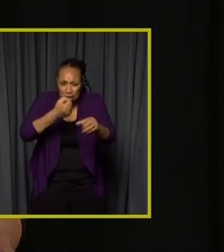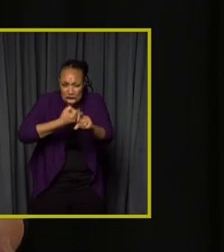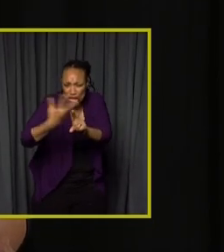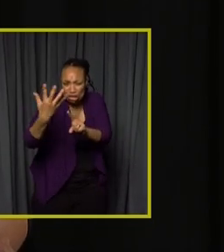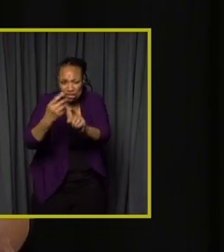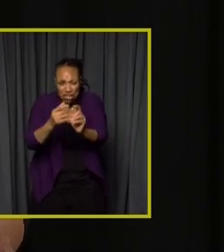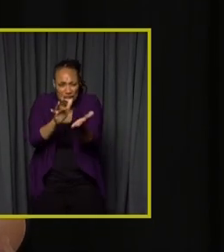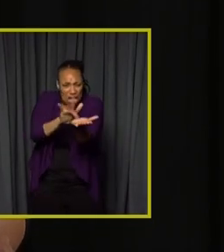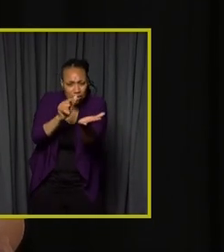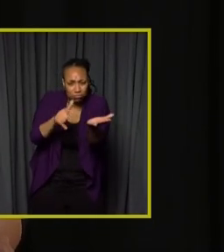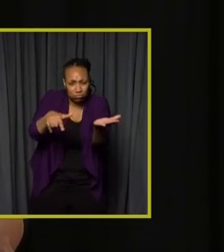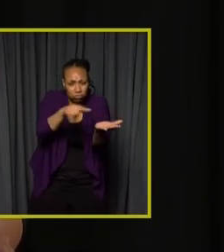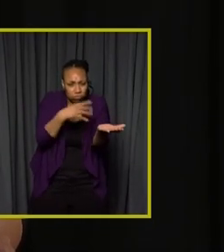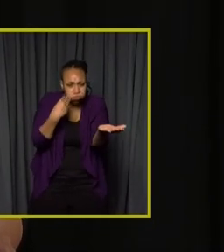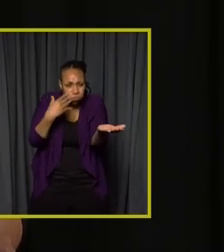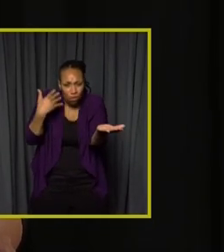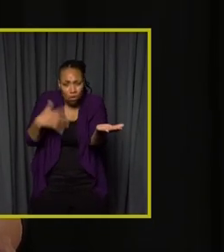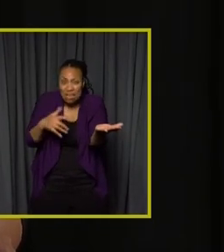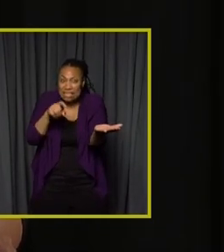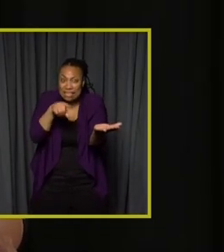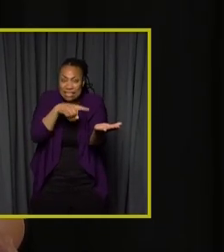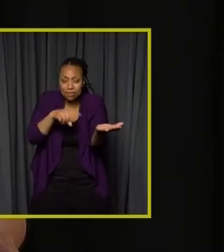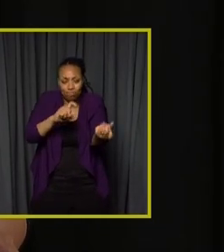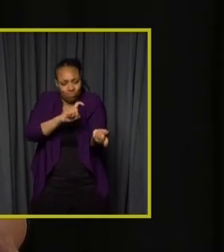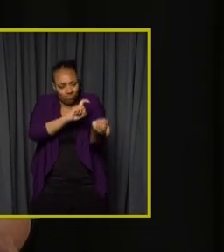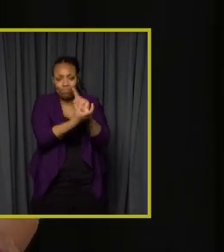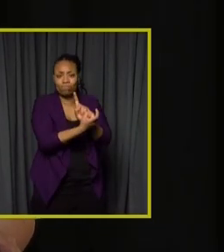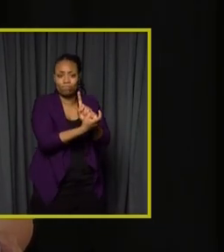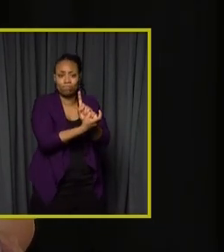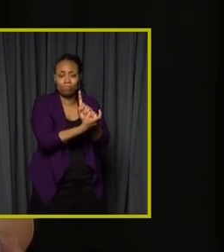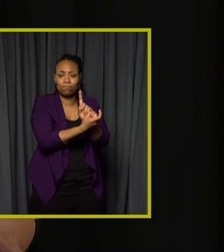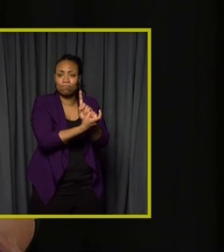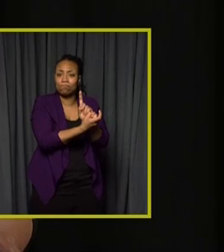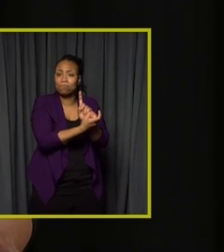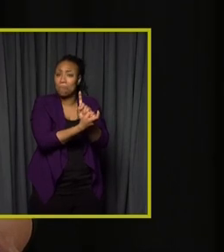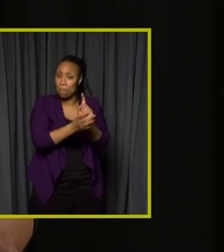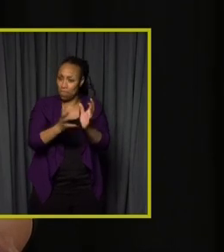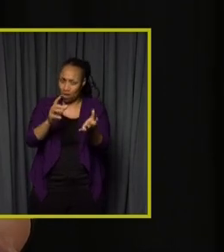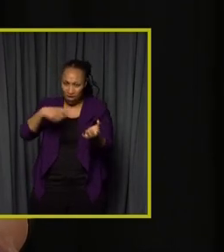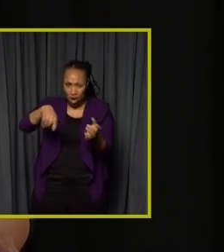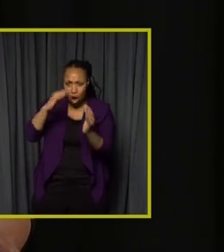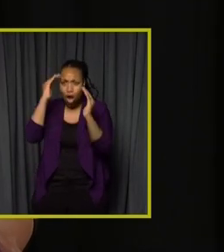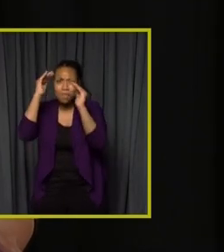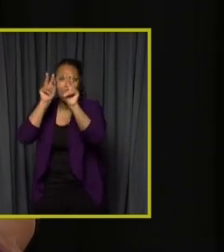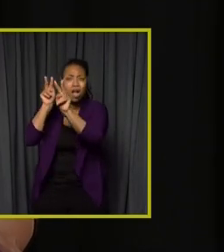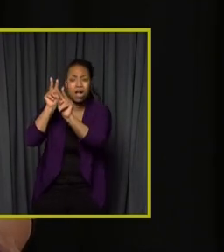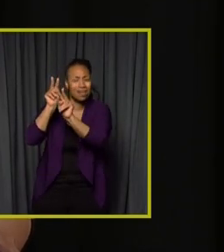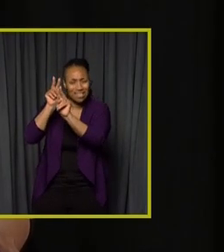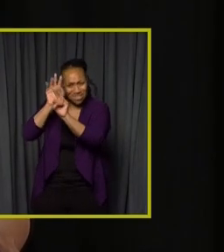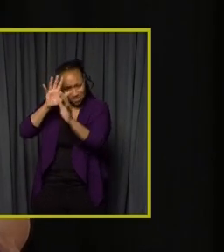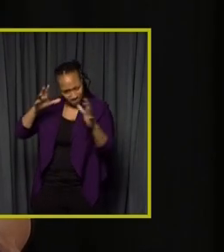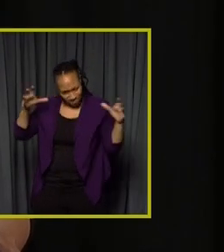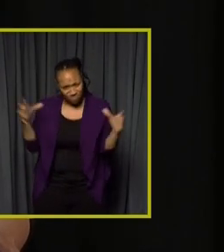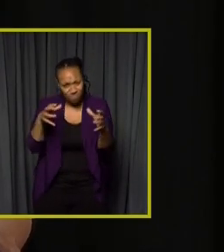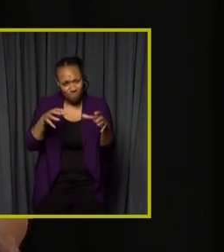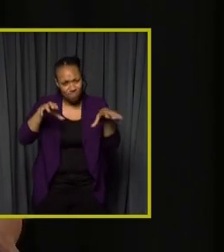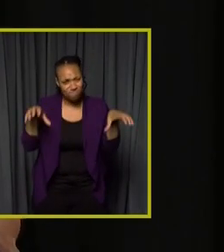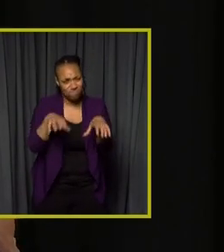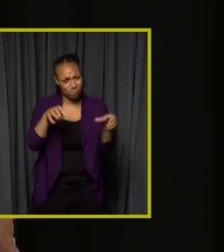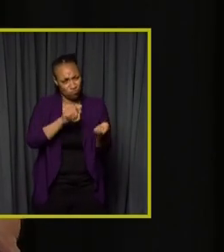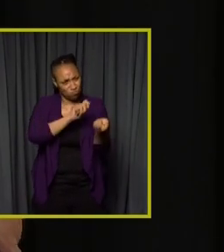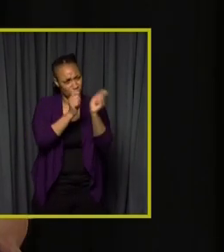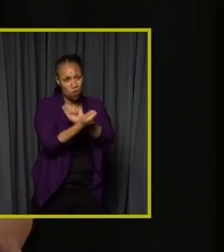change really is. Hope, you see, comes from the bottom,